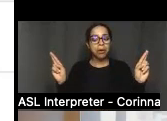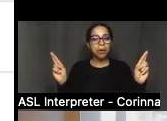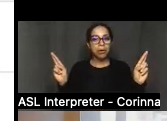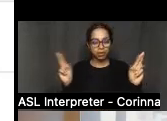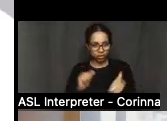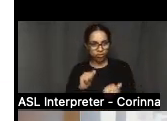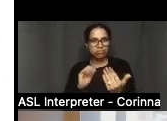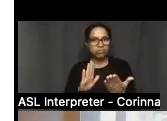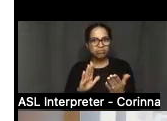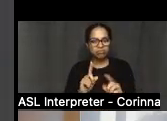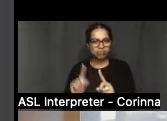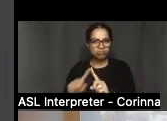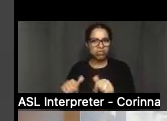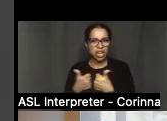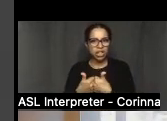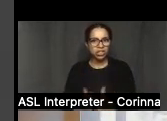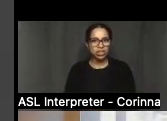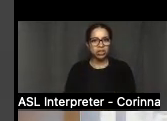challenges.